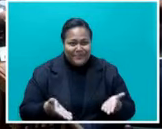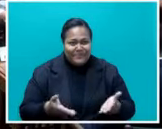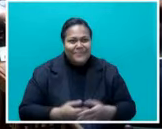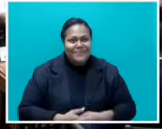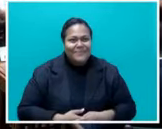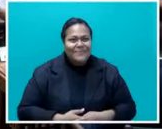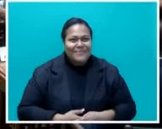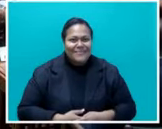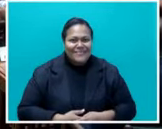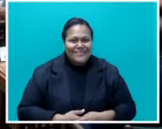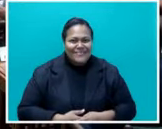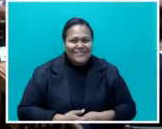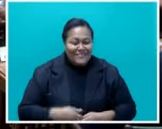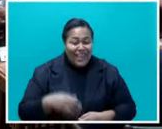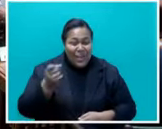Consideration of bills.